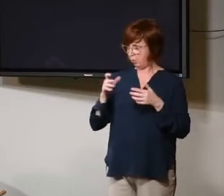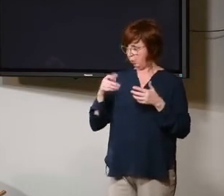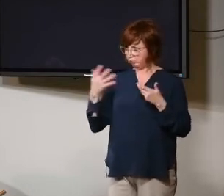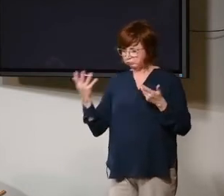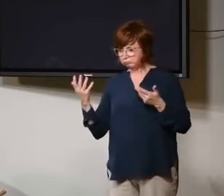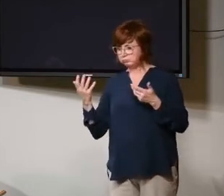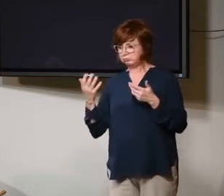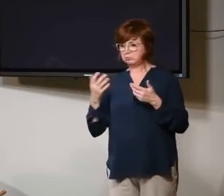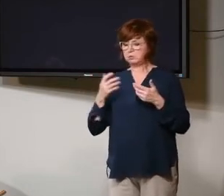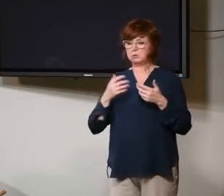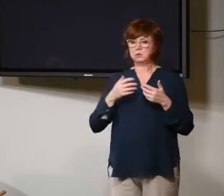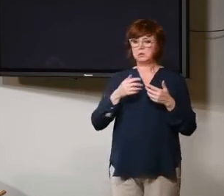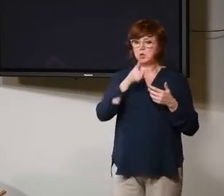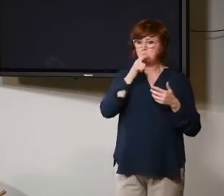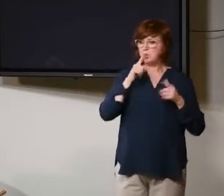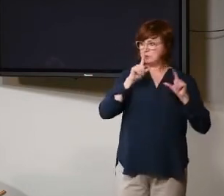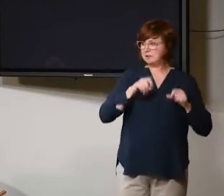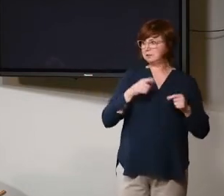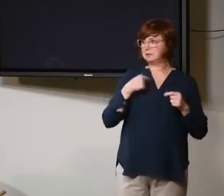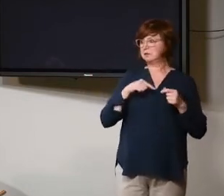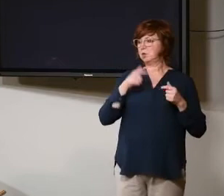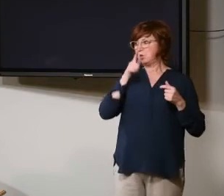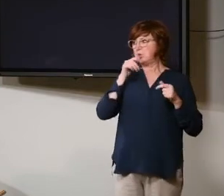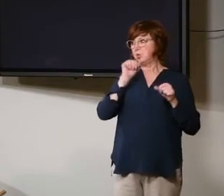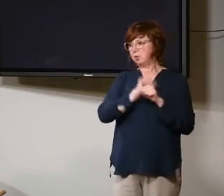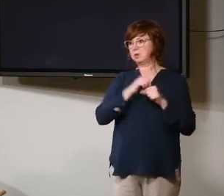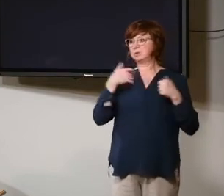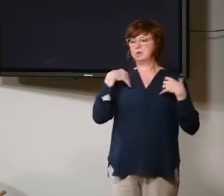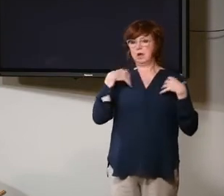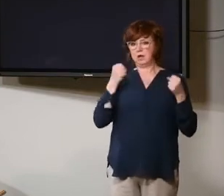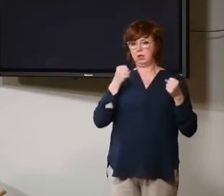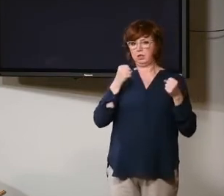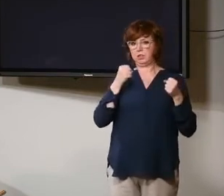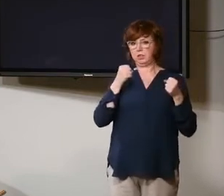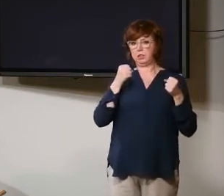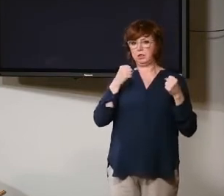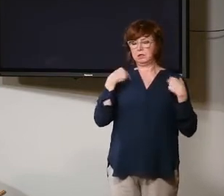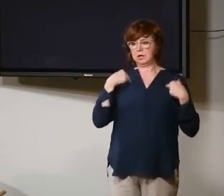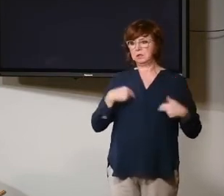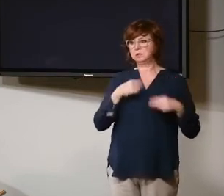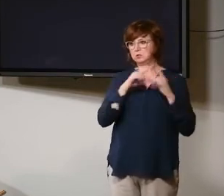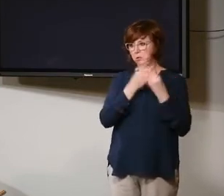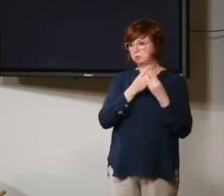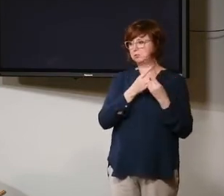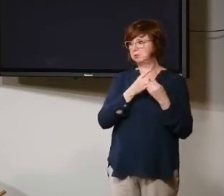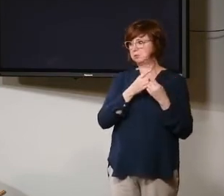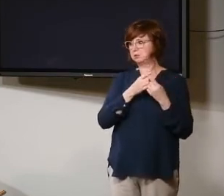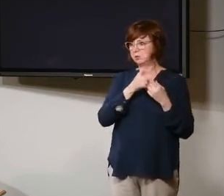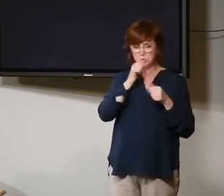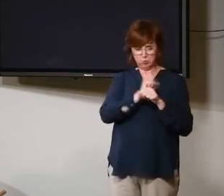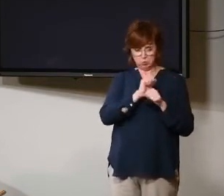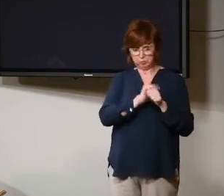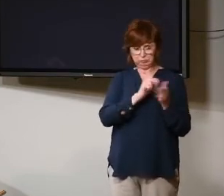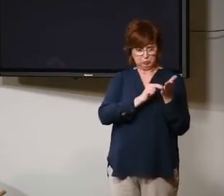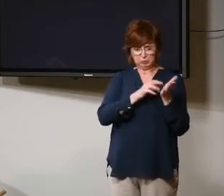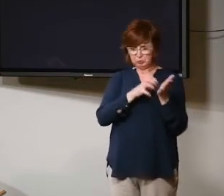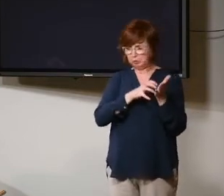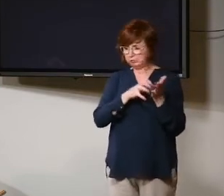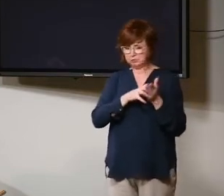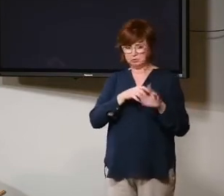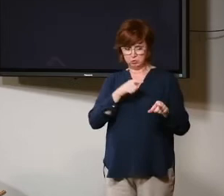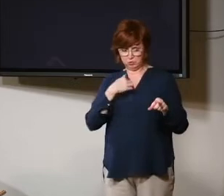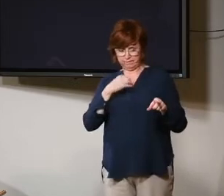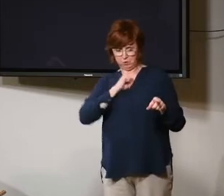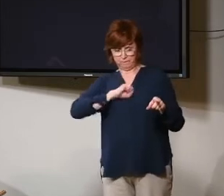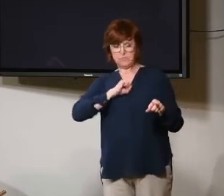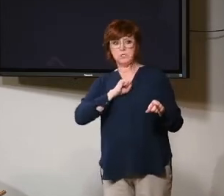is actually healthcare workers. We want to prioritize testing for those who are in the front line. So if a healthcare worker gets a cough, they're